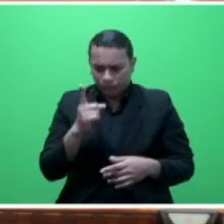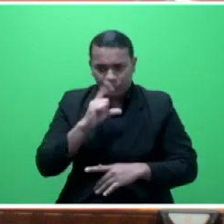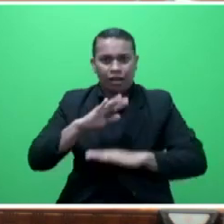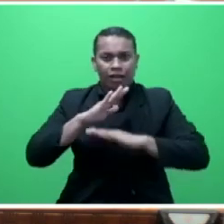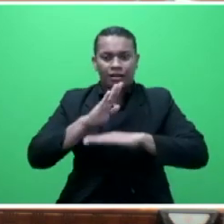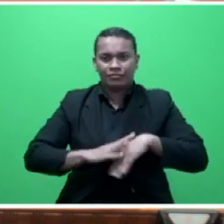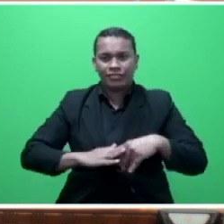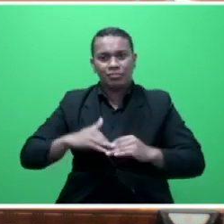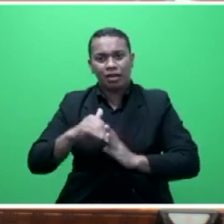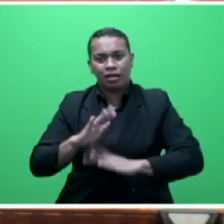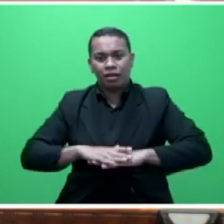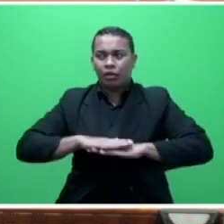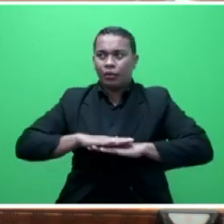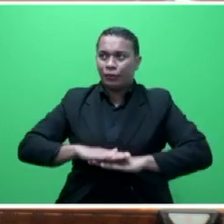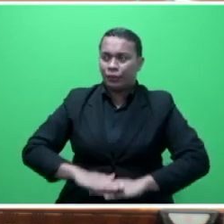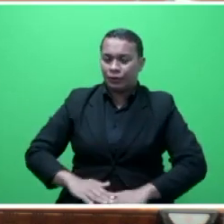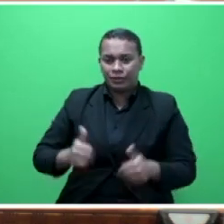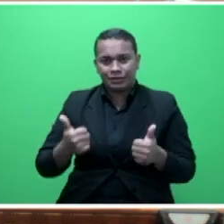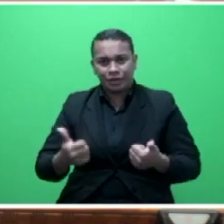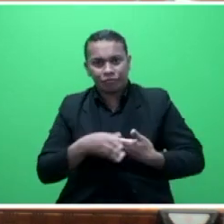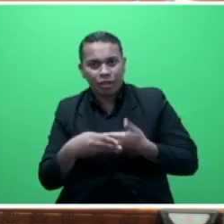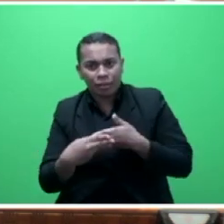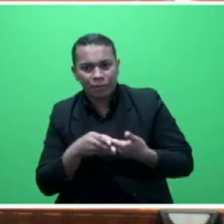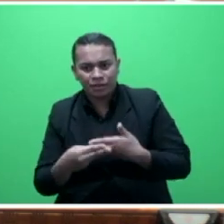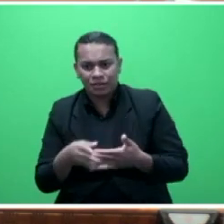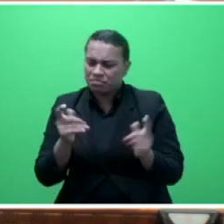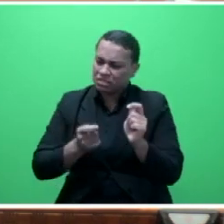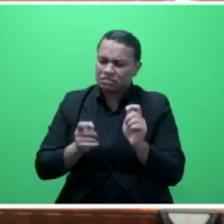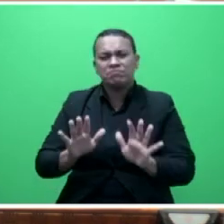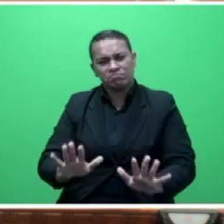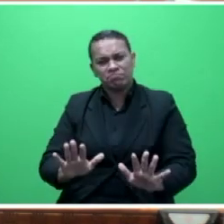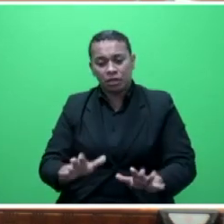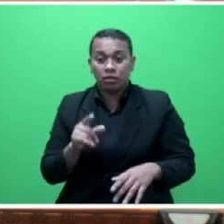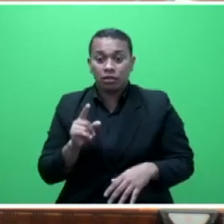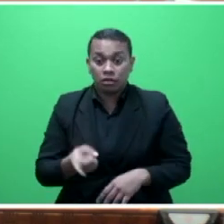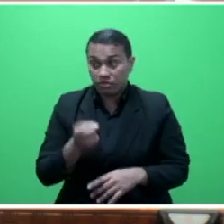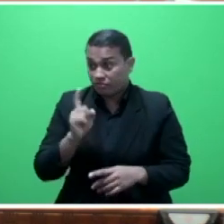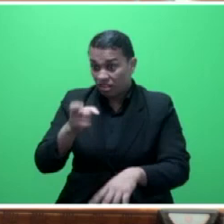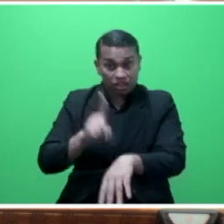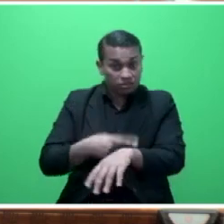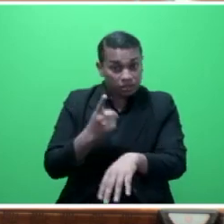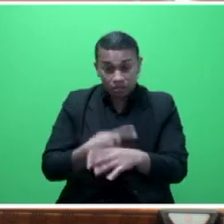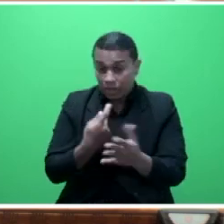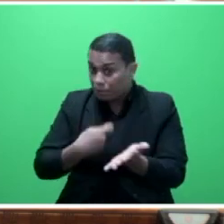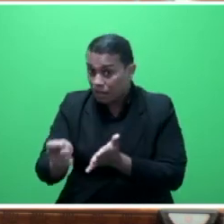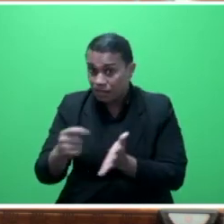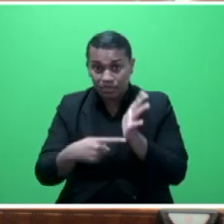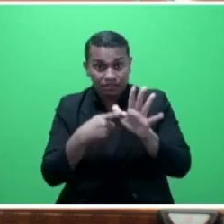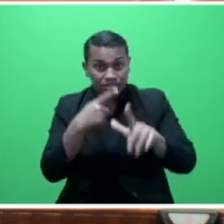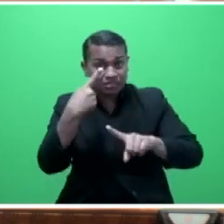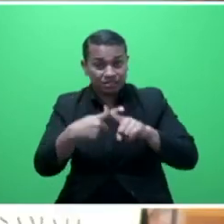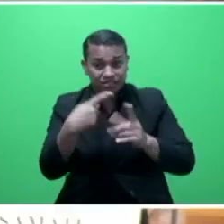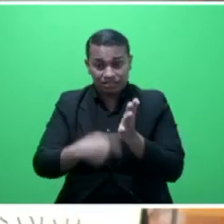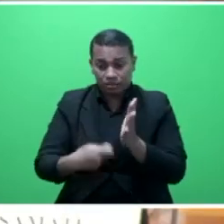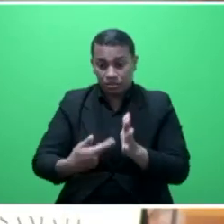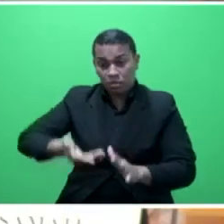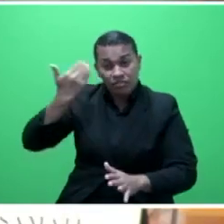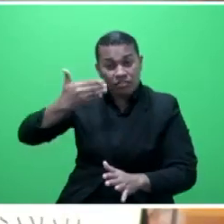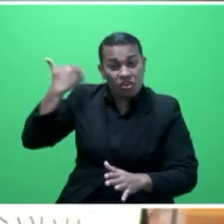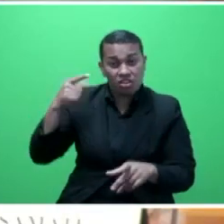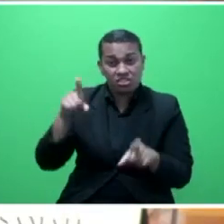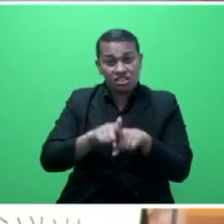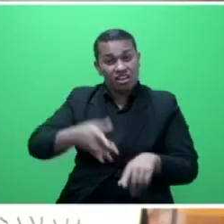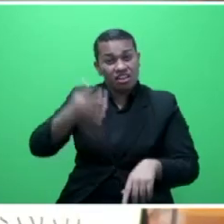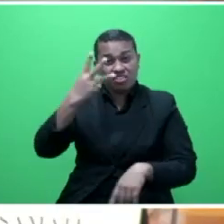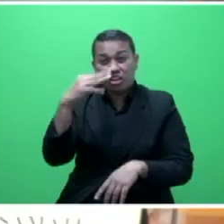penalties. In the next financial year, the penalty for late tax payment is being slashed from up to 300%